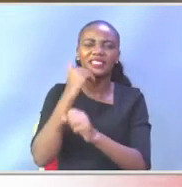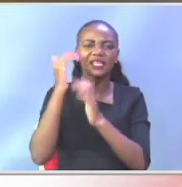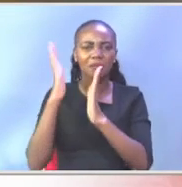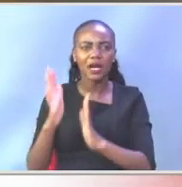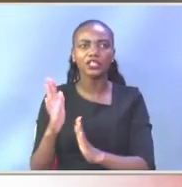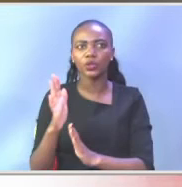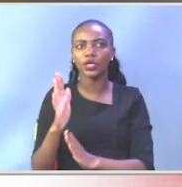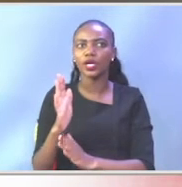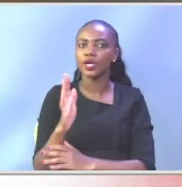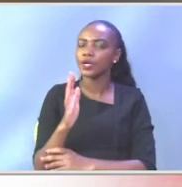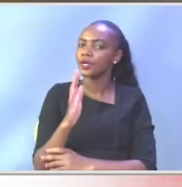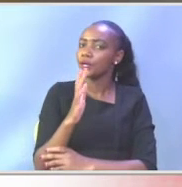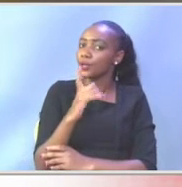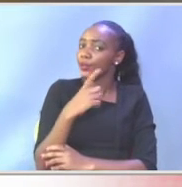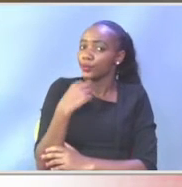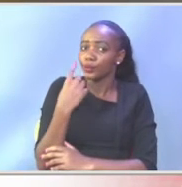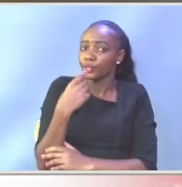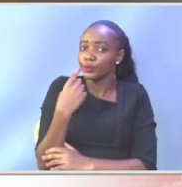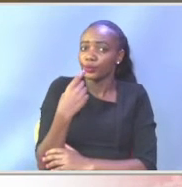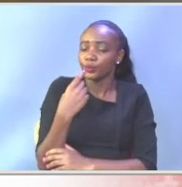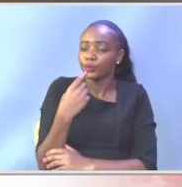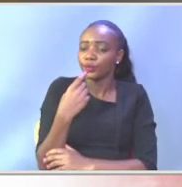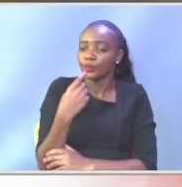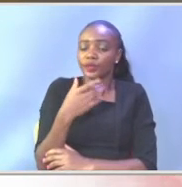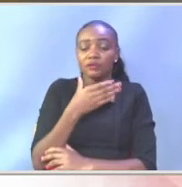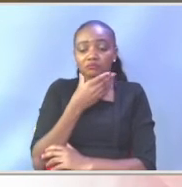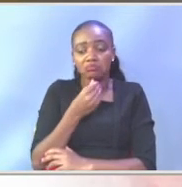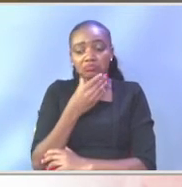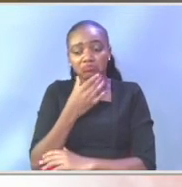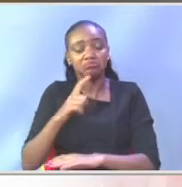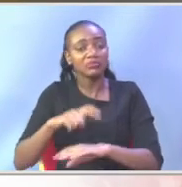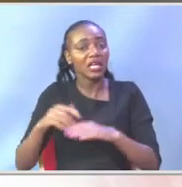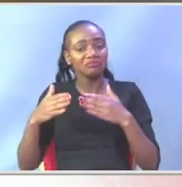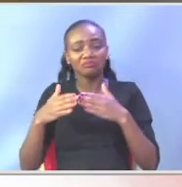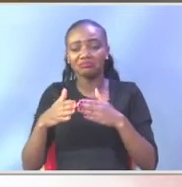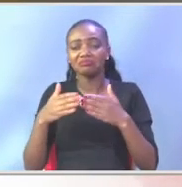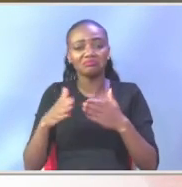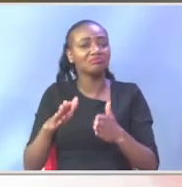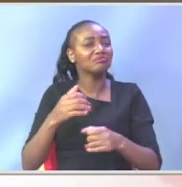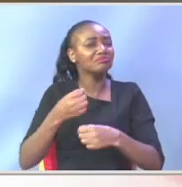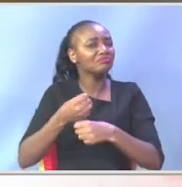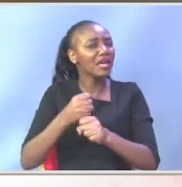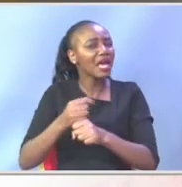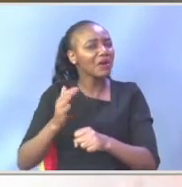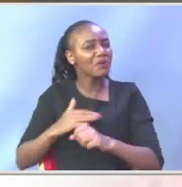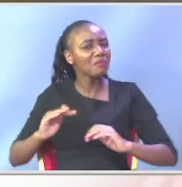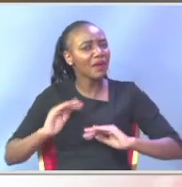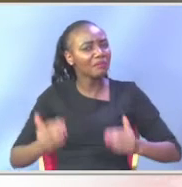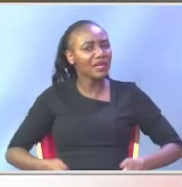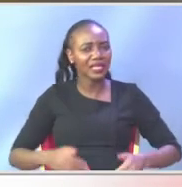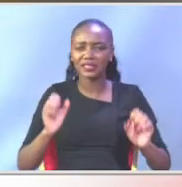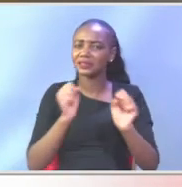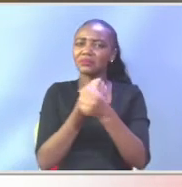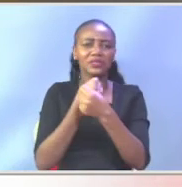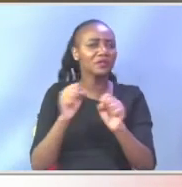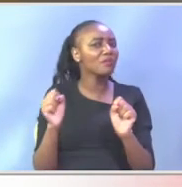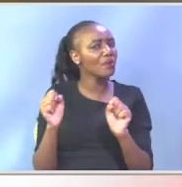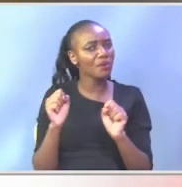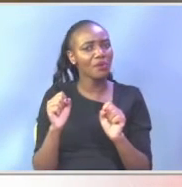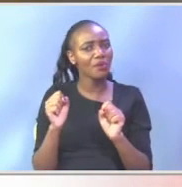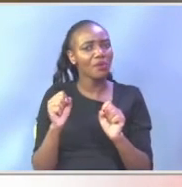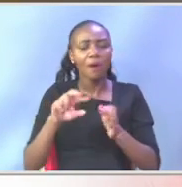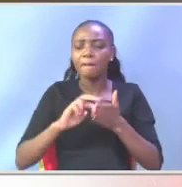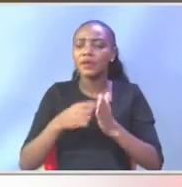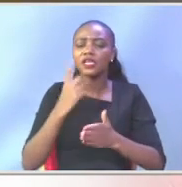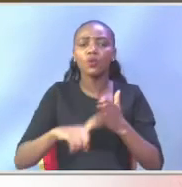dysfunction, and you are starting to treat them accordingly, because not all the cases of erectile dysfunction they need to go